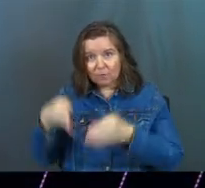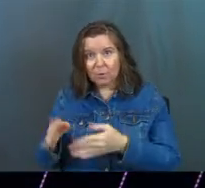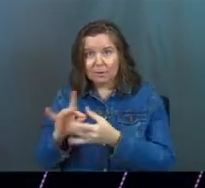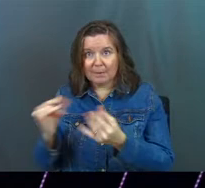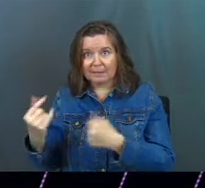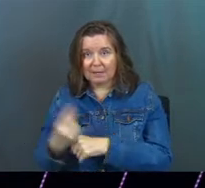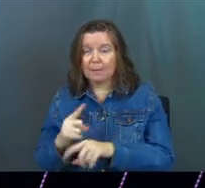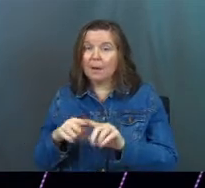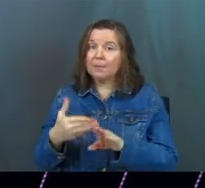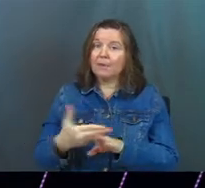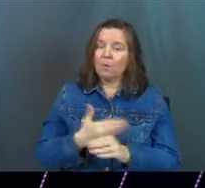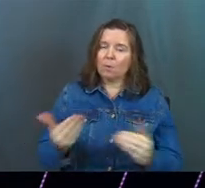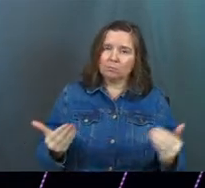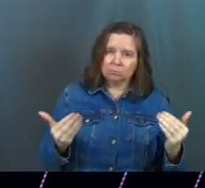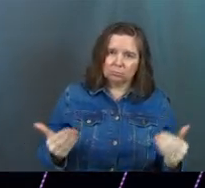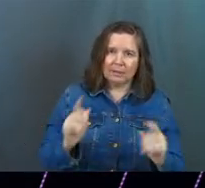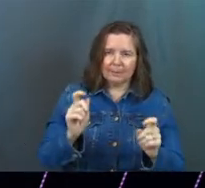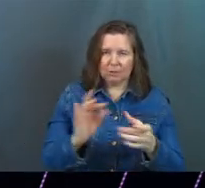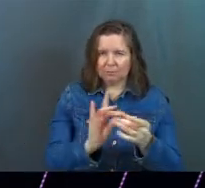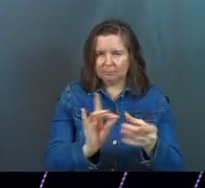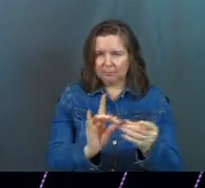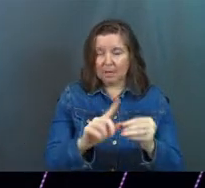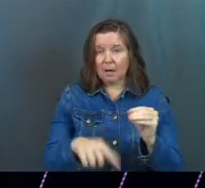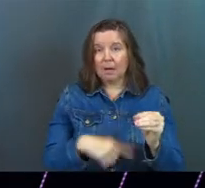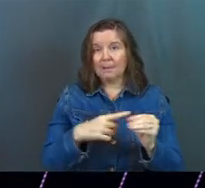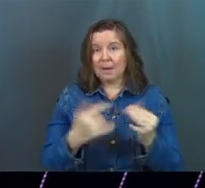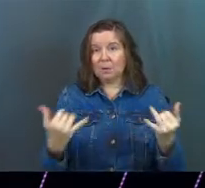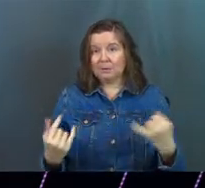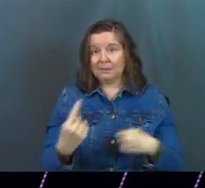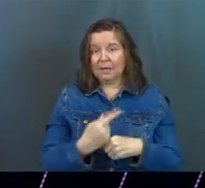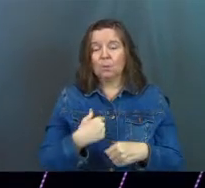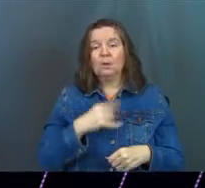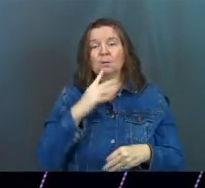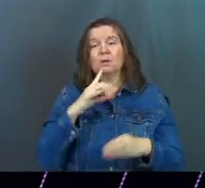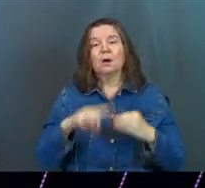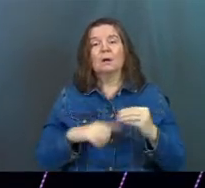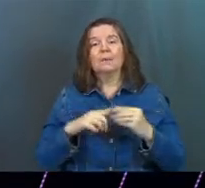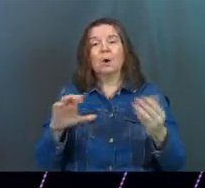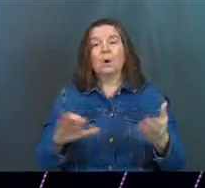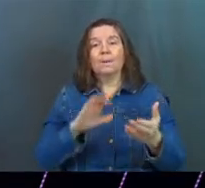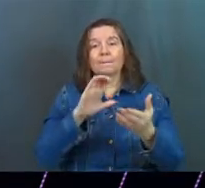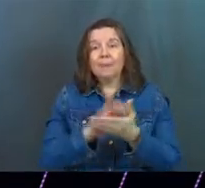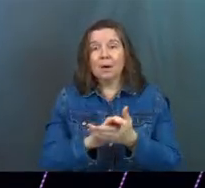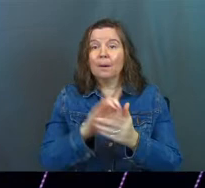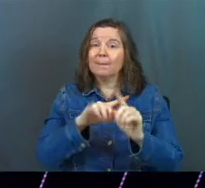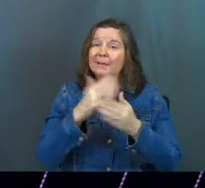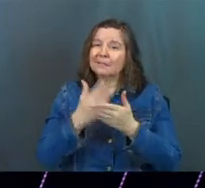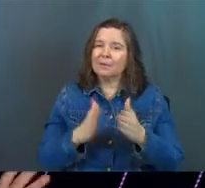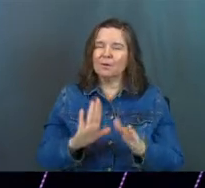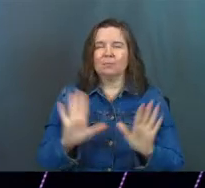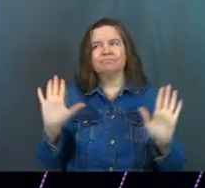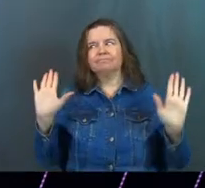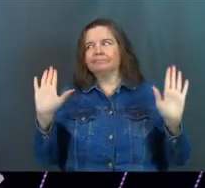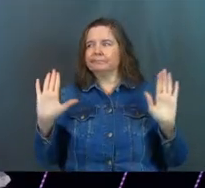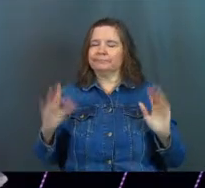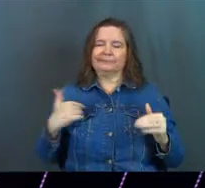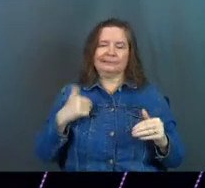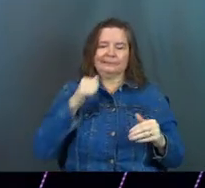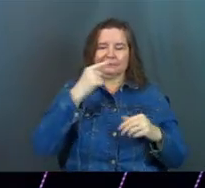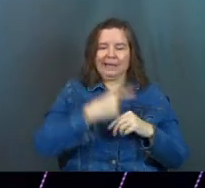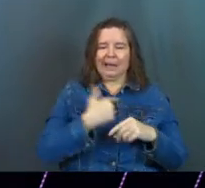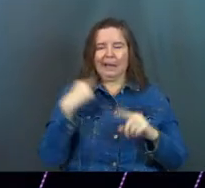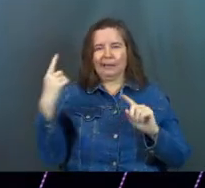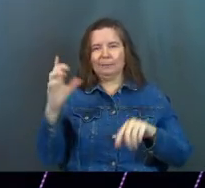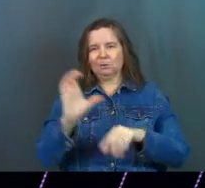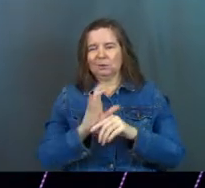But before I go any further, let me give you this disclaimer about today. We're talking about marriages, but some of you guys are like, oh boy, this is the